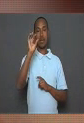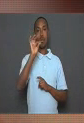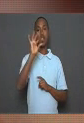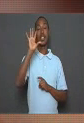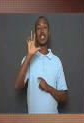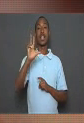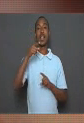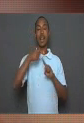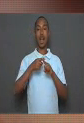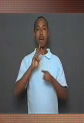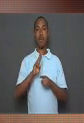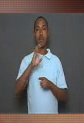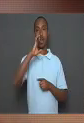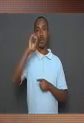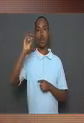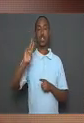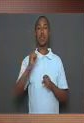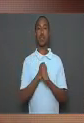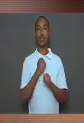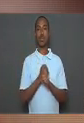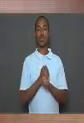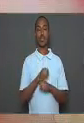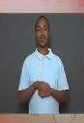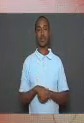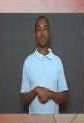carbon dioxide is produced.